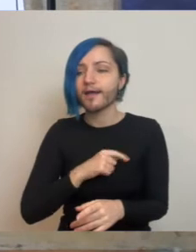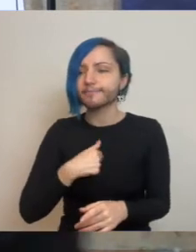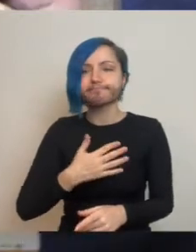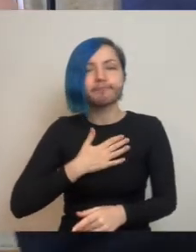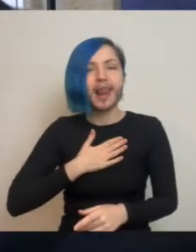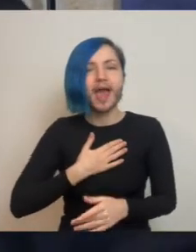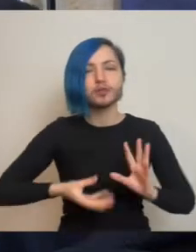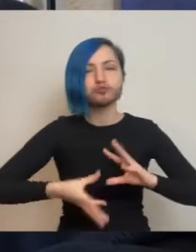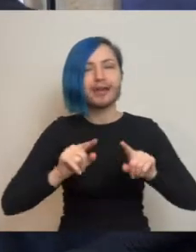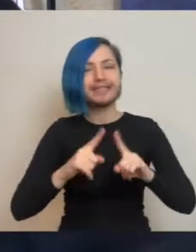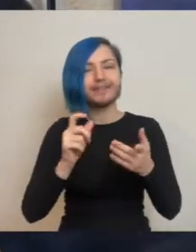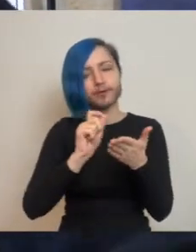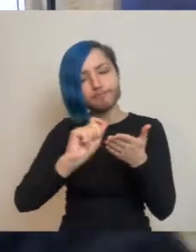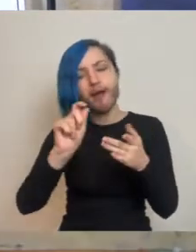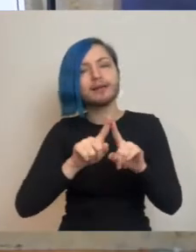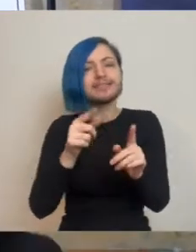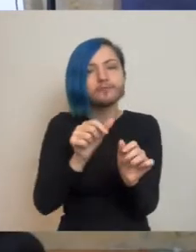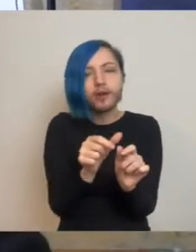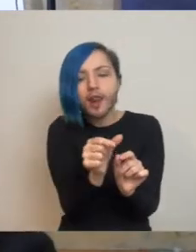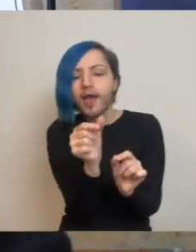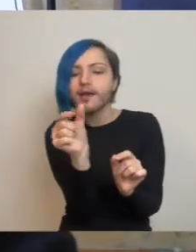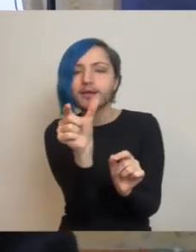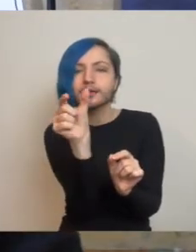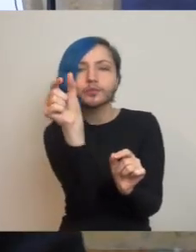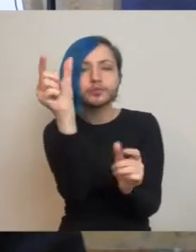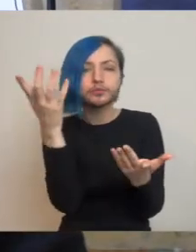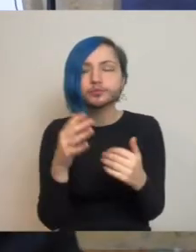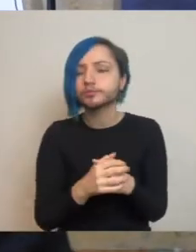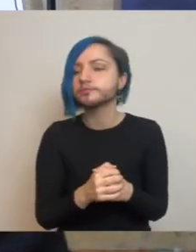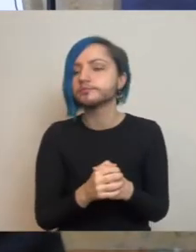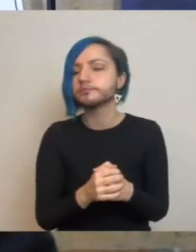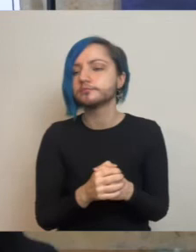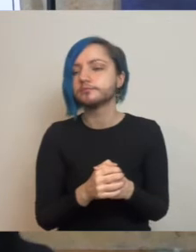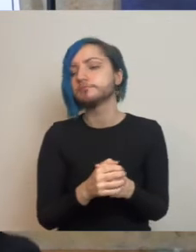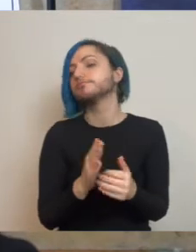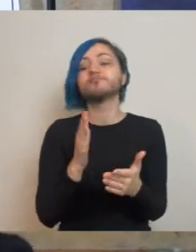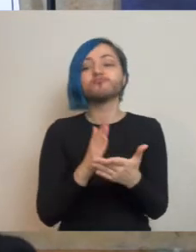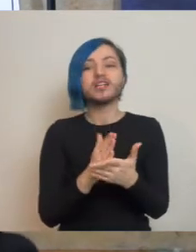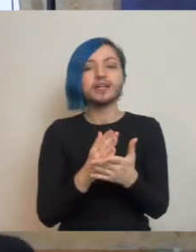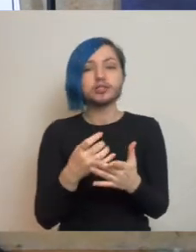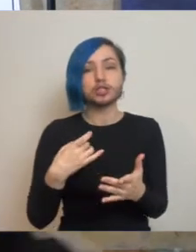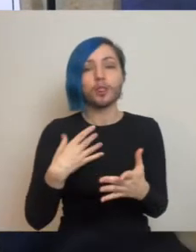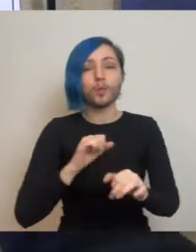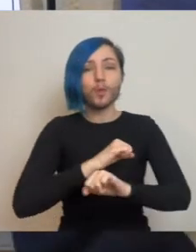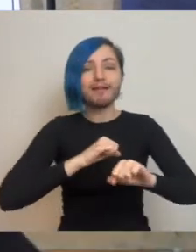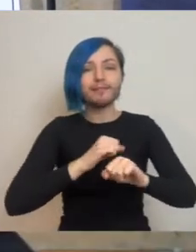different marks and different lines. Just filling the white spaces.